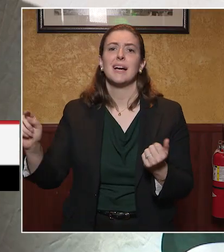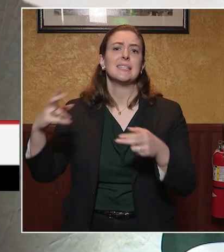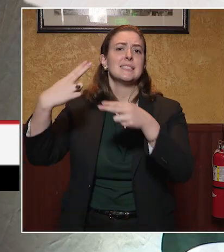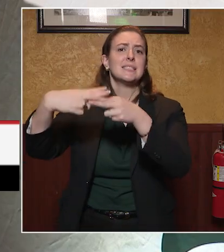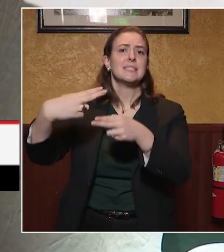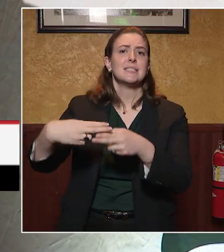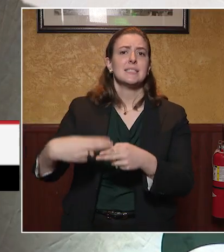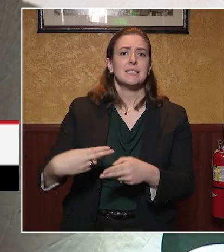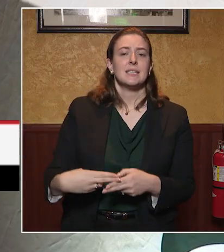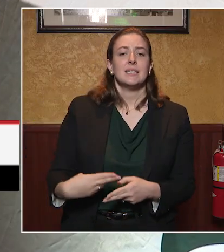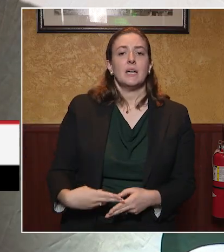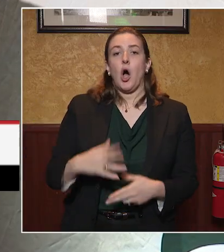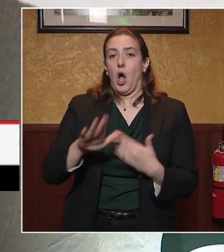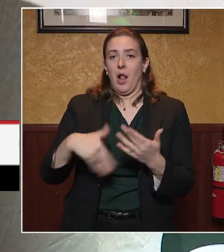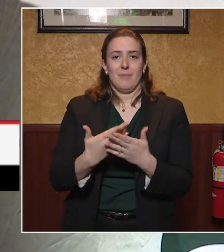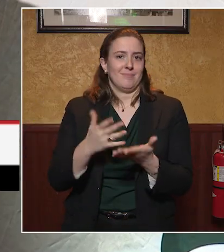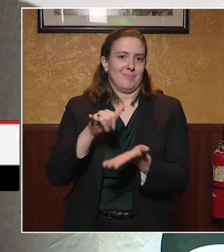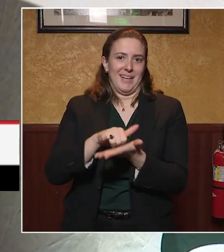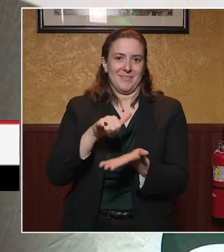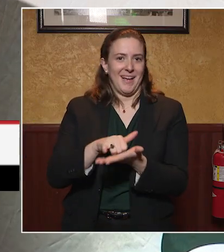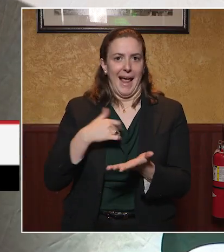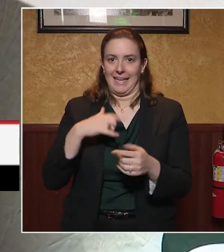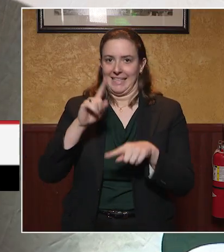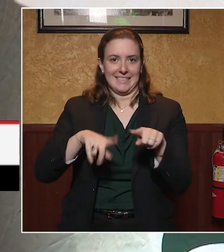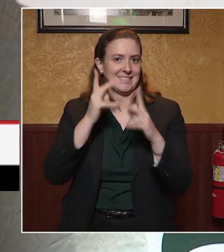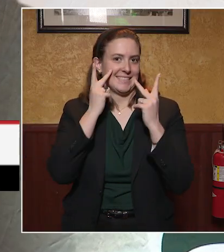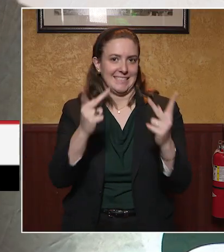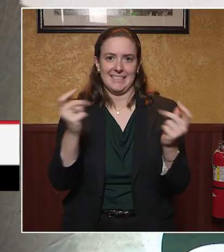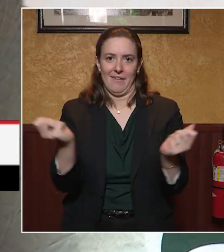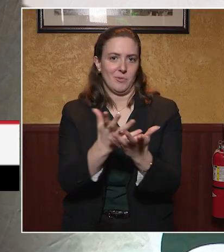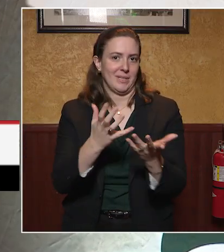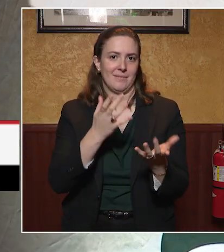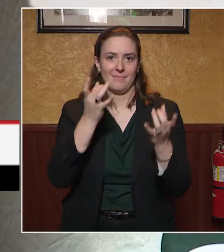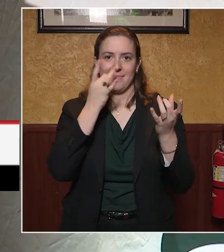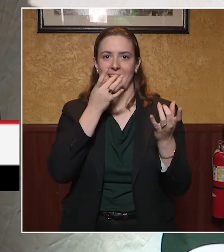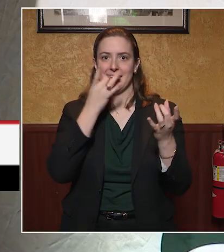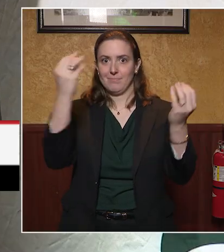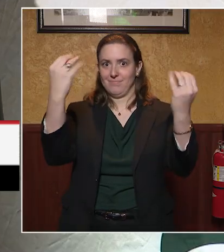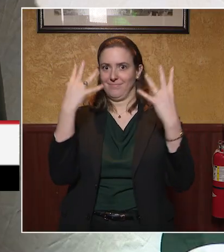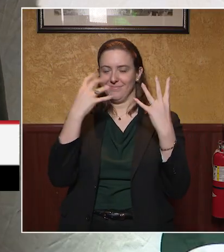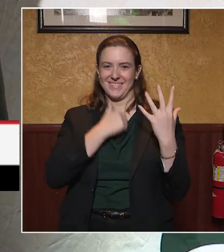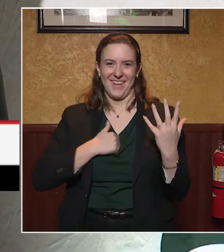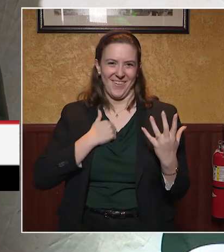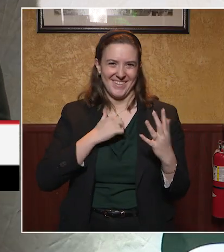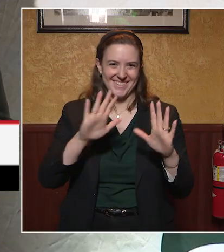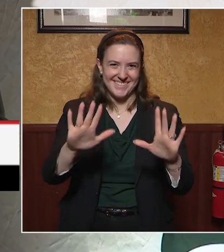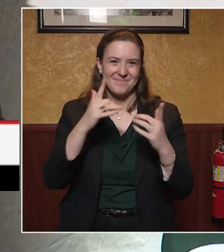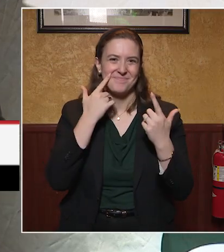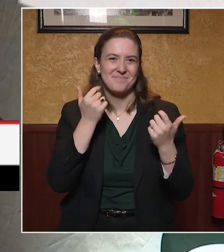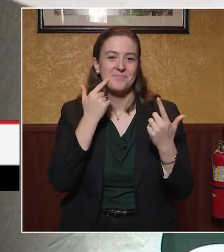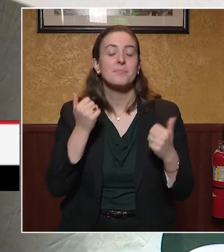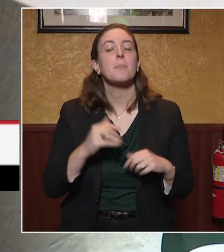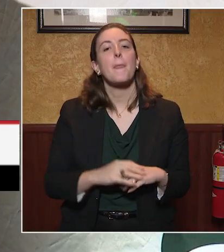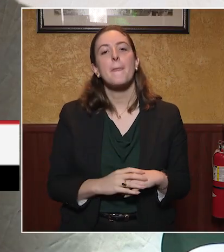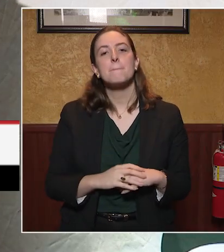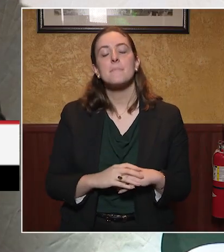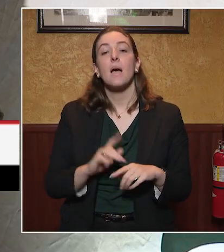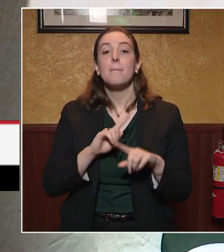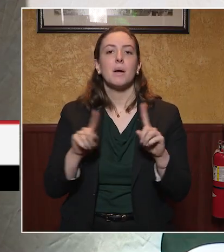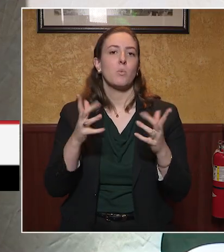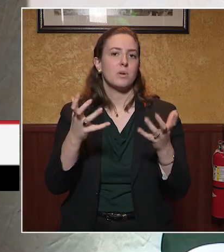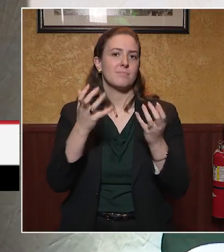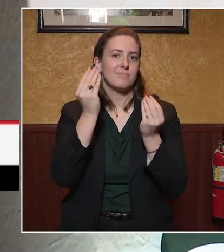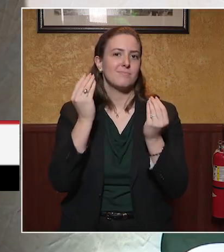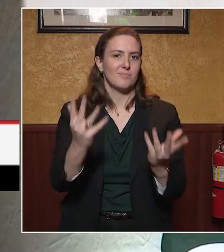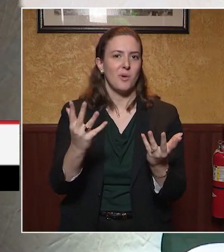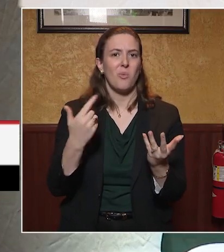these very bright lights that are in the room. But just know that we sincerely appreciate all that you do to help make this event and many things possible